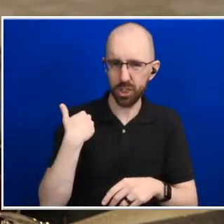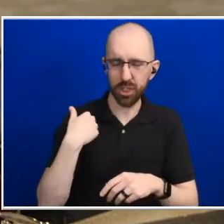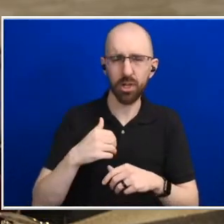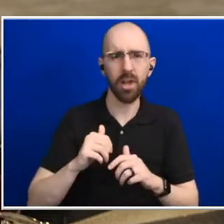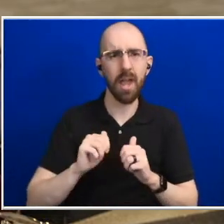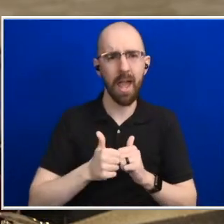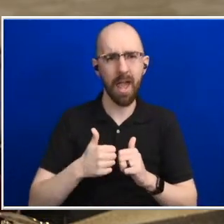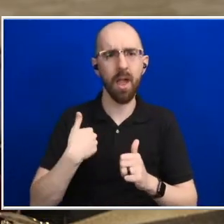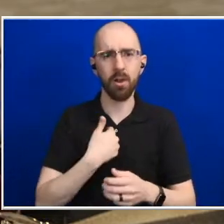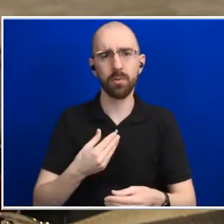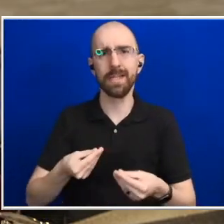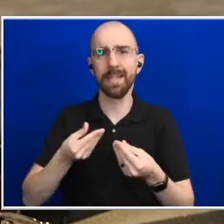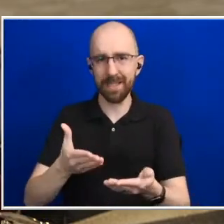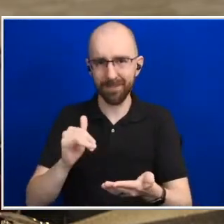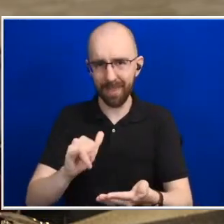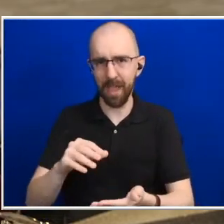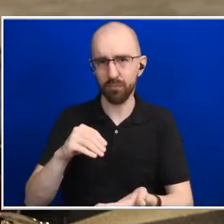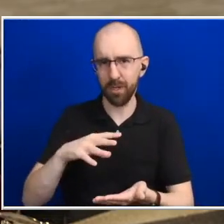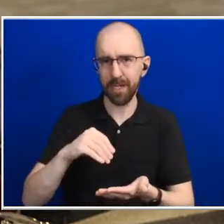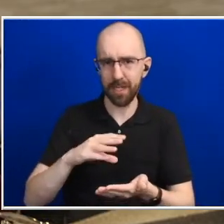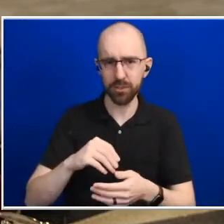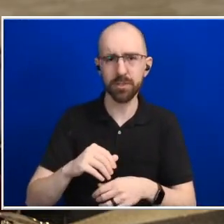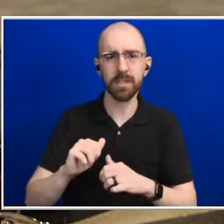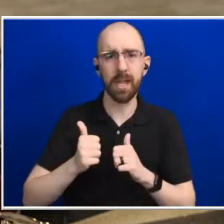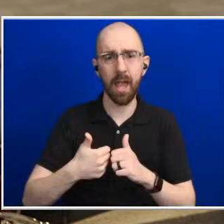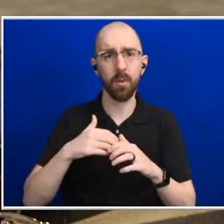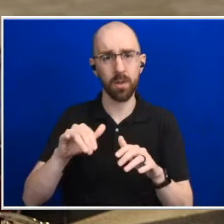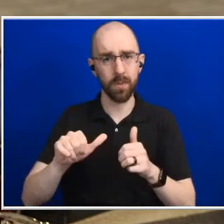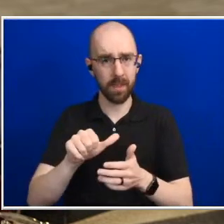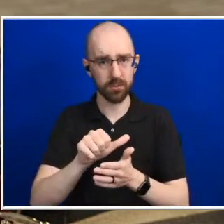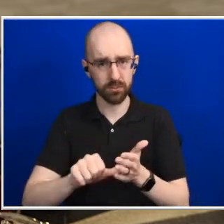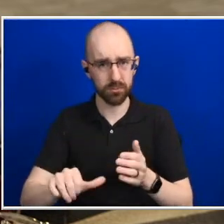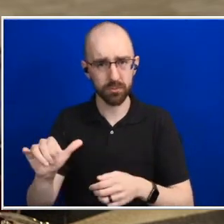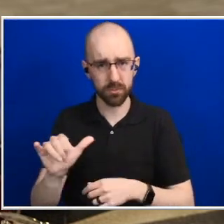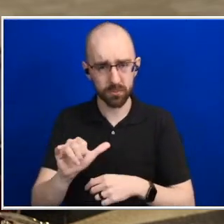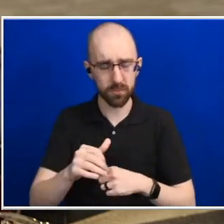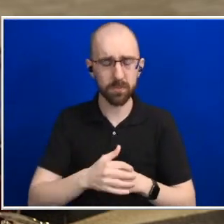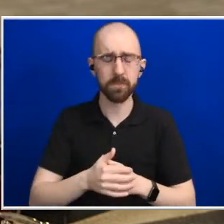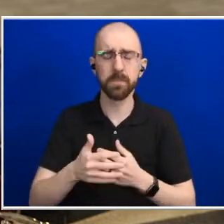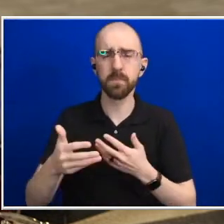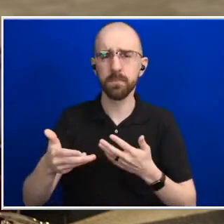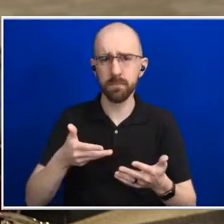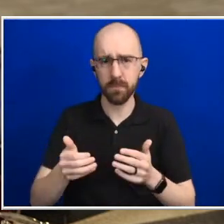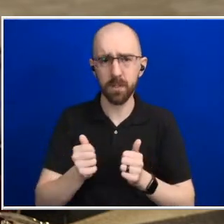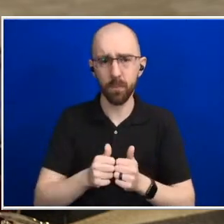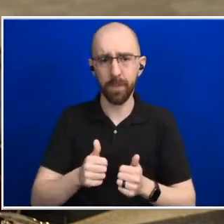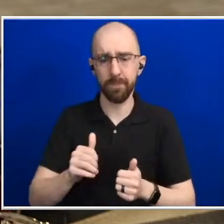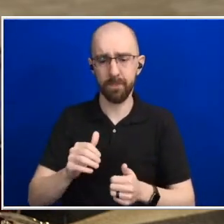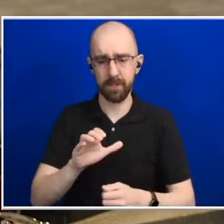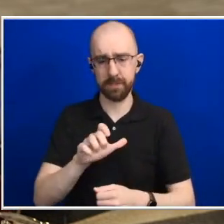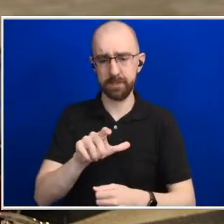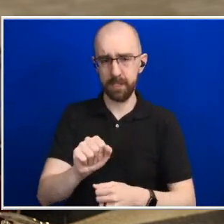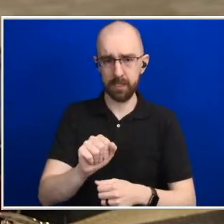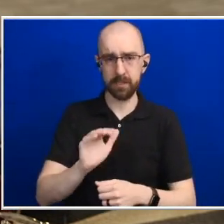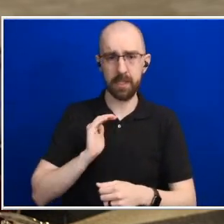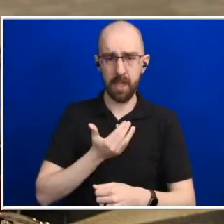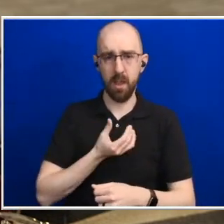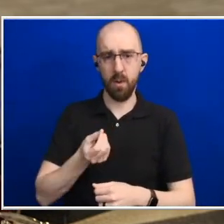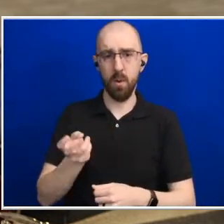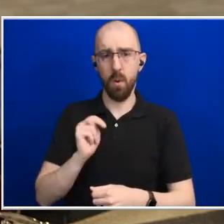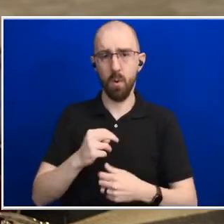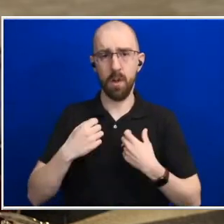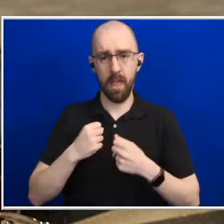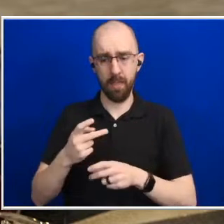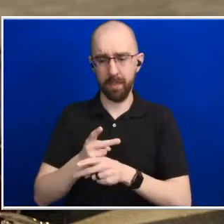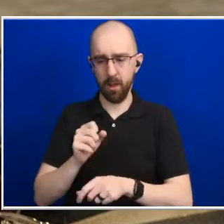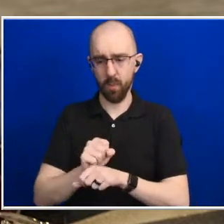and again, how we're going to do that surgery. And by interacting with ourselves, meaning our own healthcare workers, looking at them in the eye